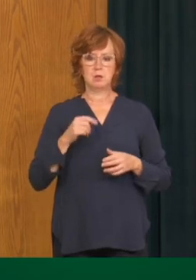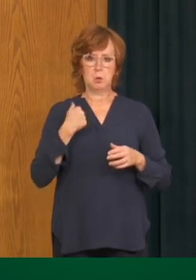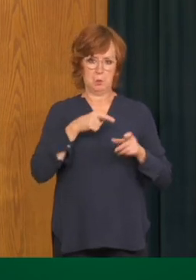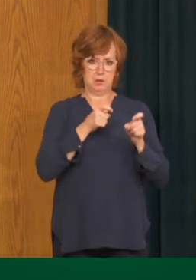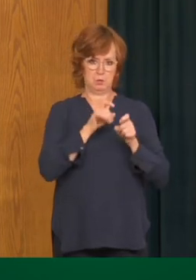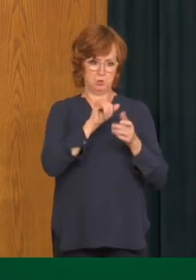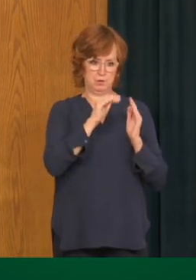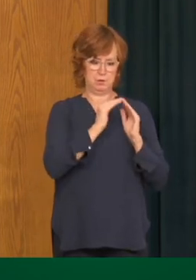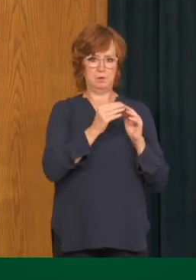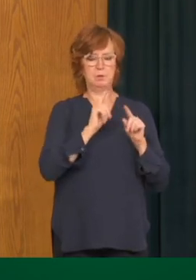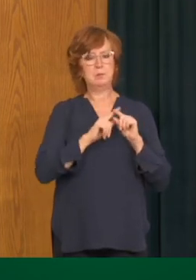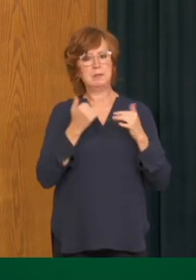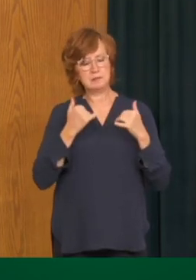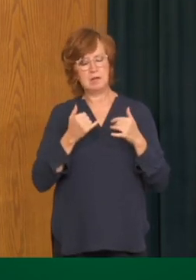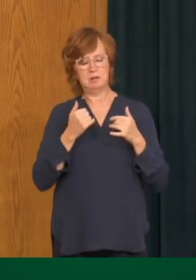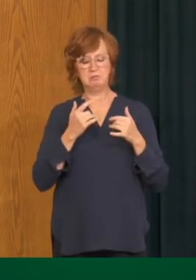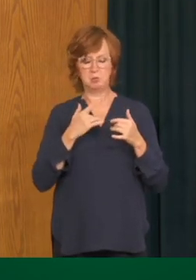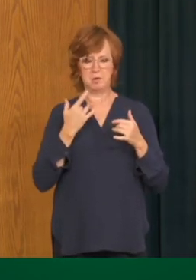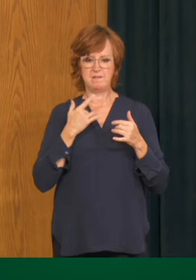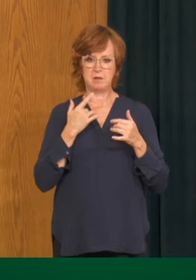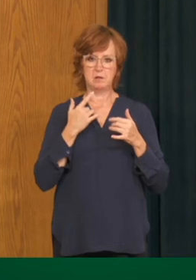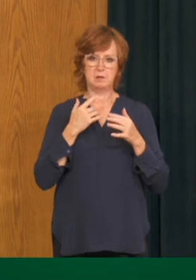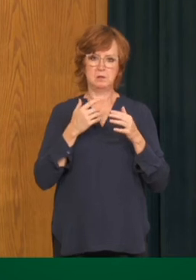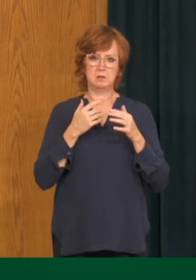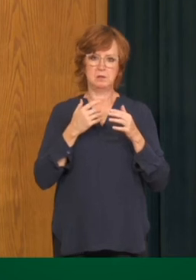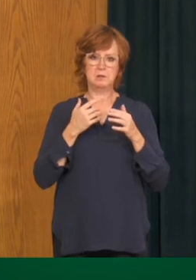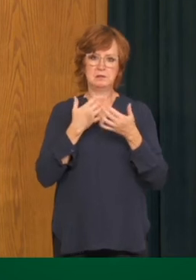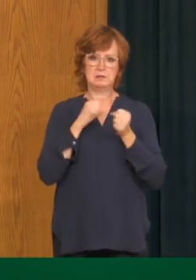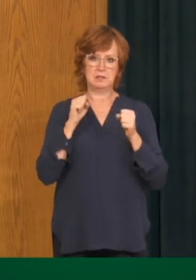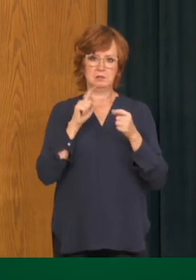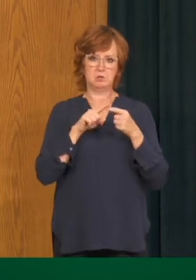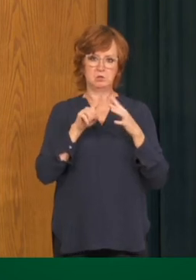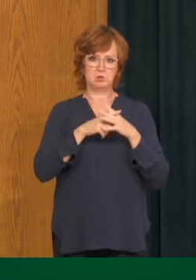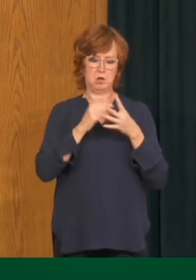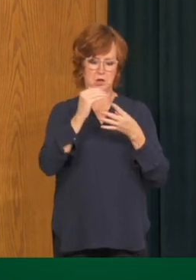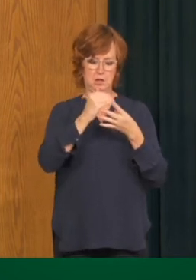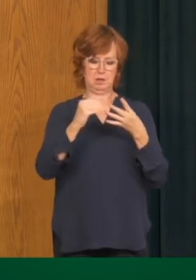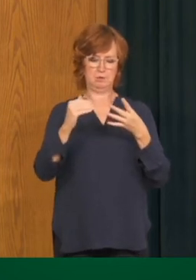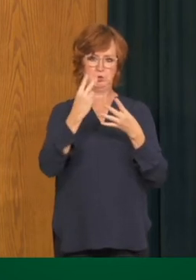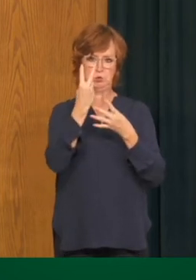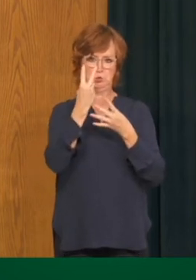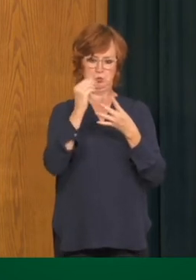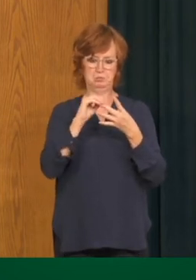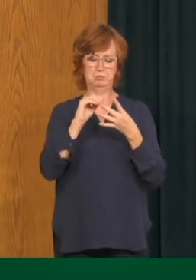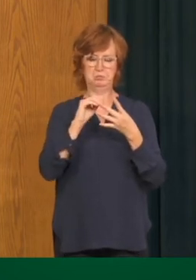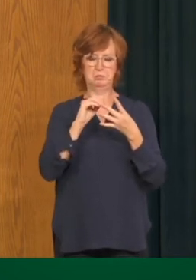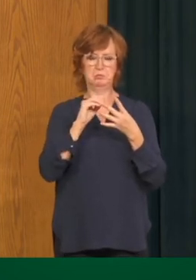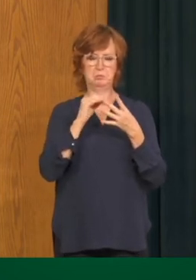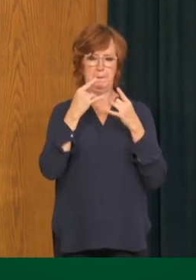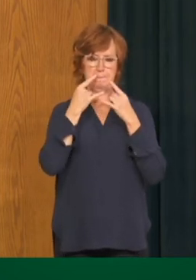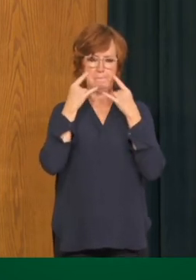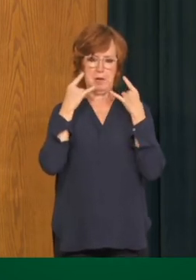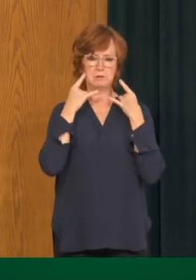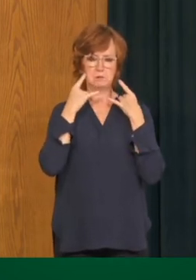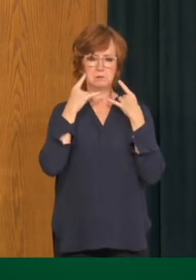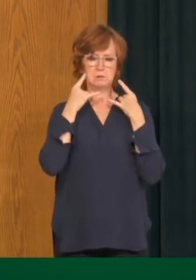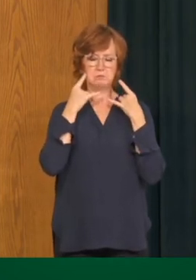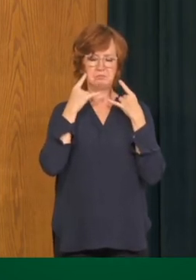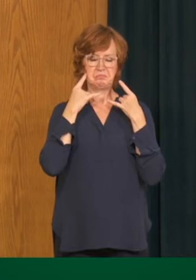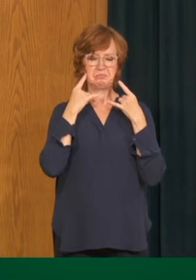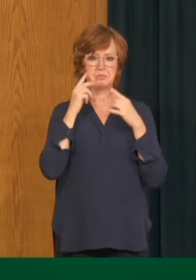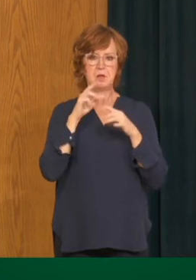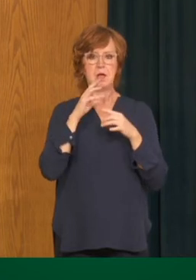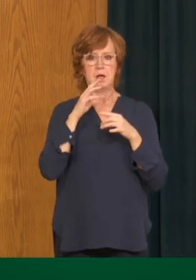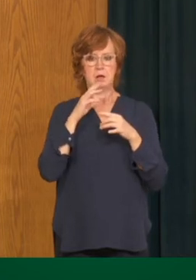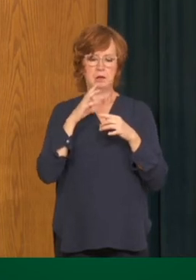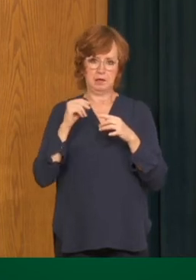it is safer to start at level 2 for the most part, where there's an additional layer of mask use, plus, of course, all the other